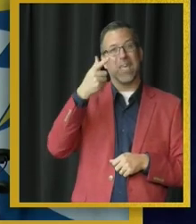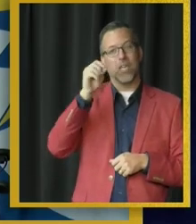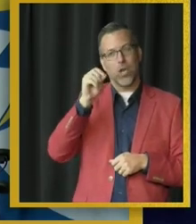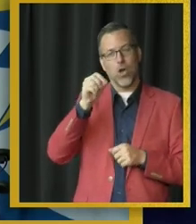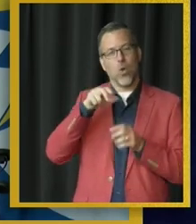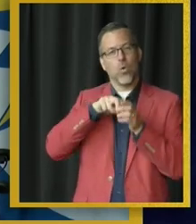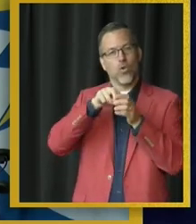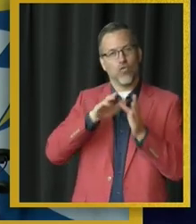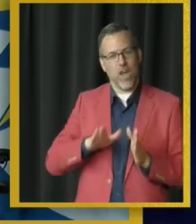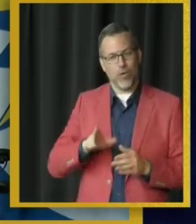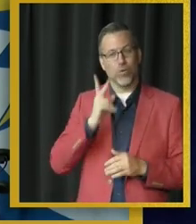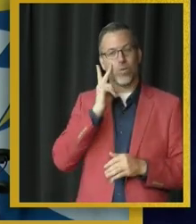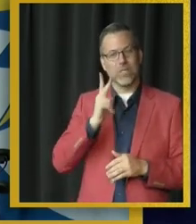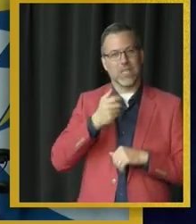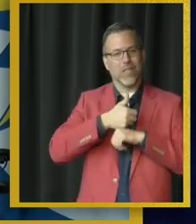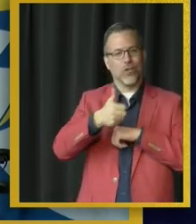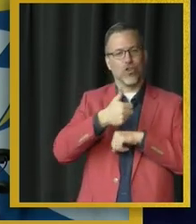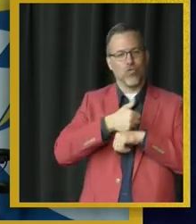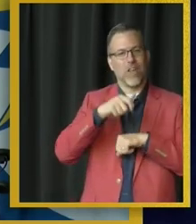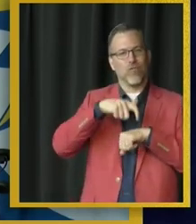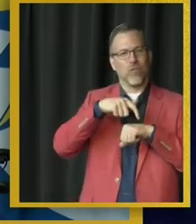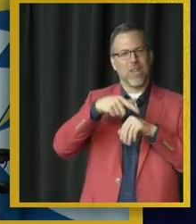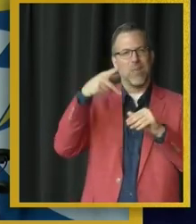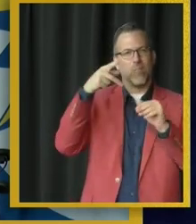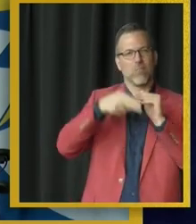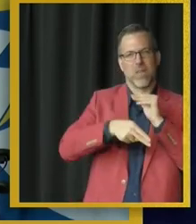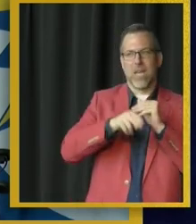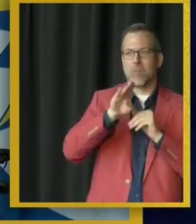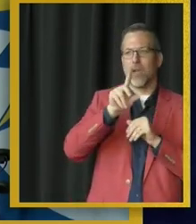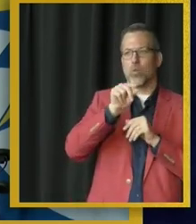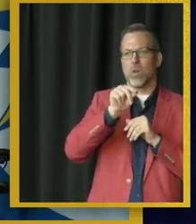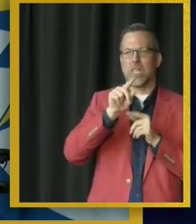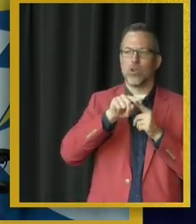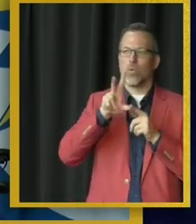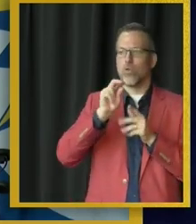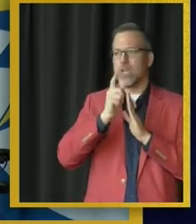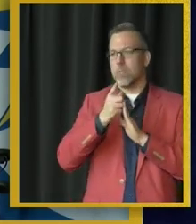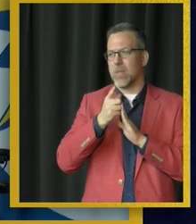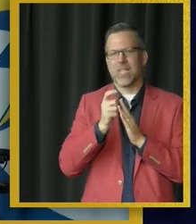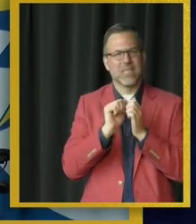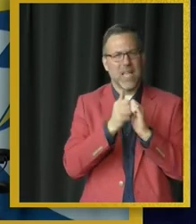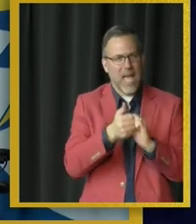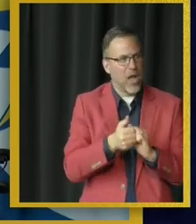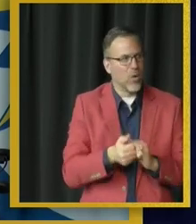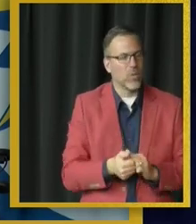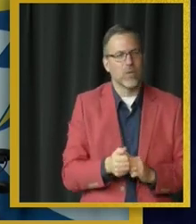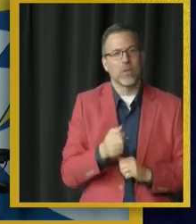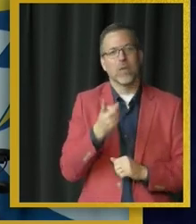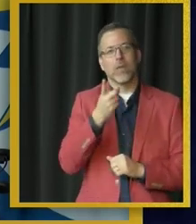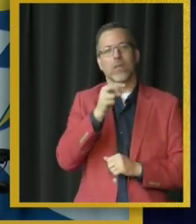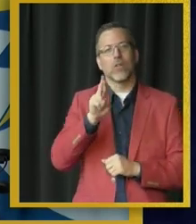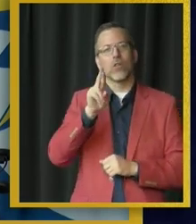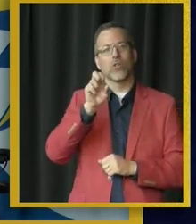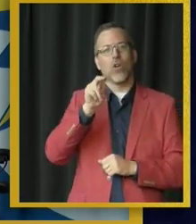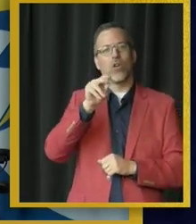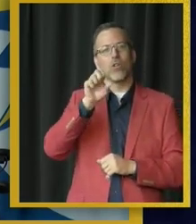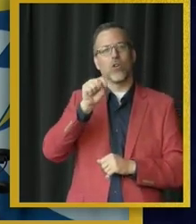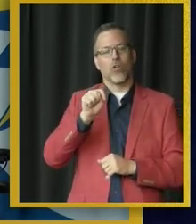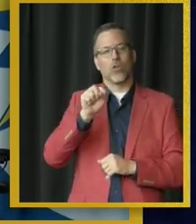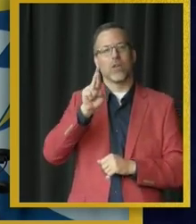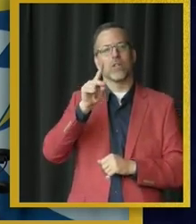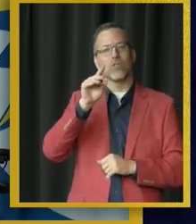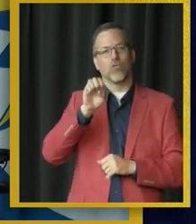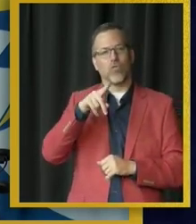commute times cut by 20 to 30 minutes in each direction. How? The Dr. Ernest Rip Patton